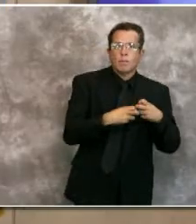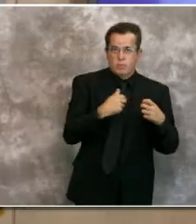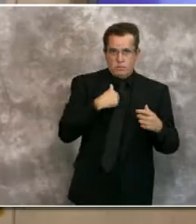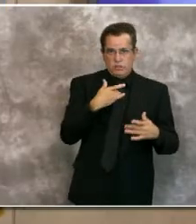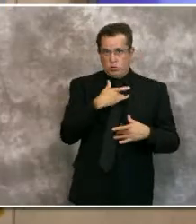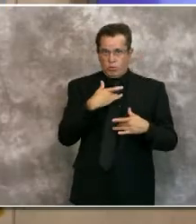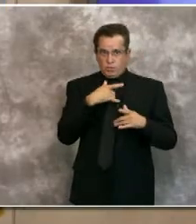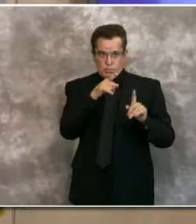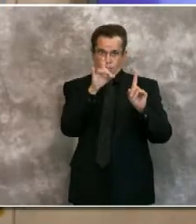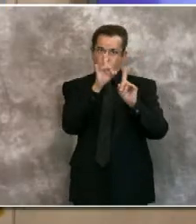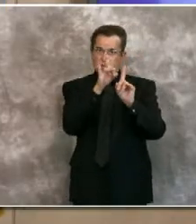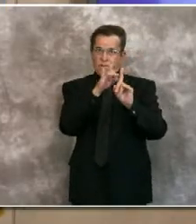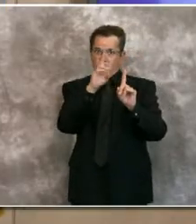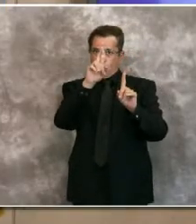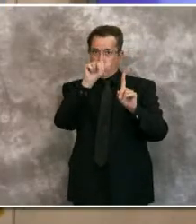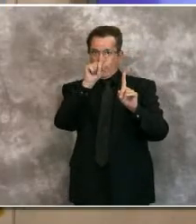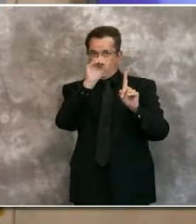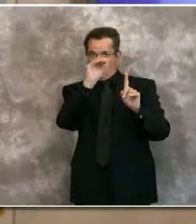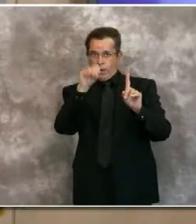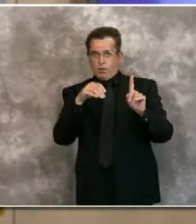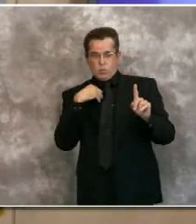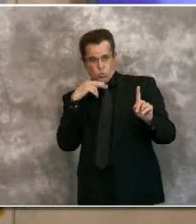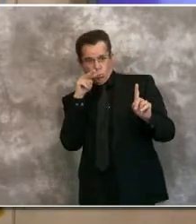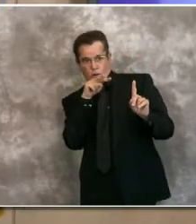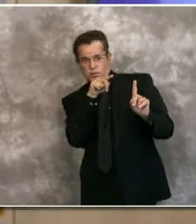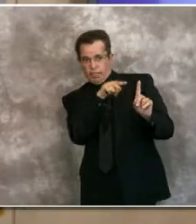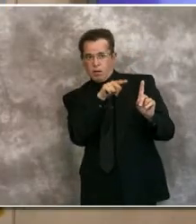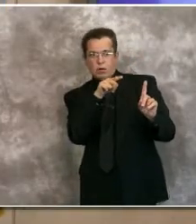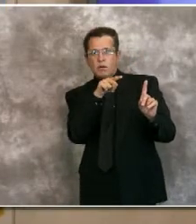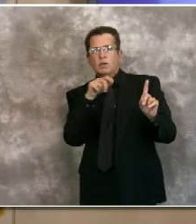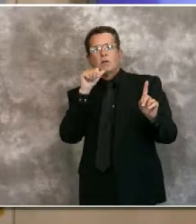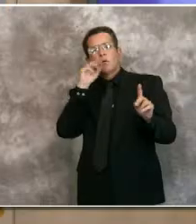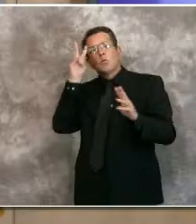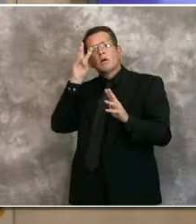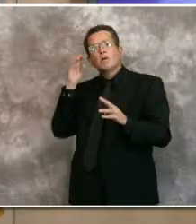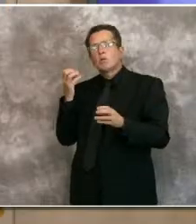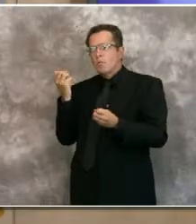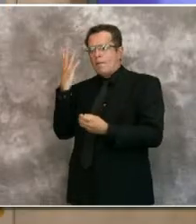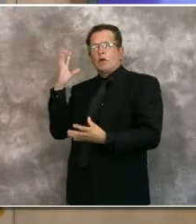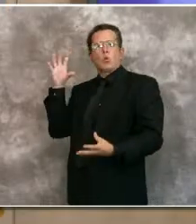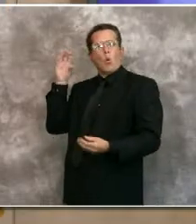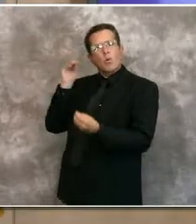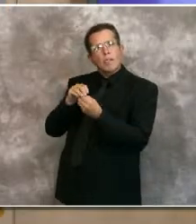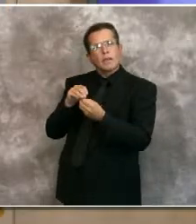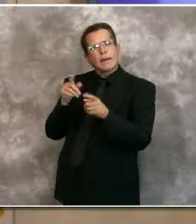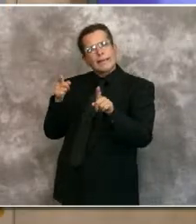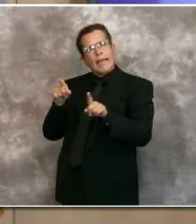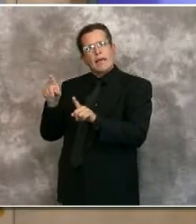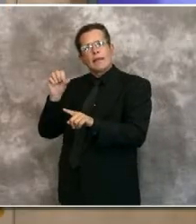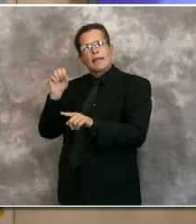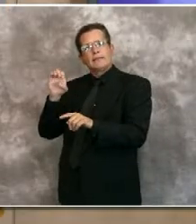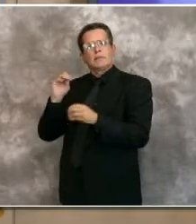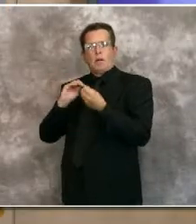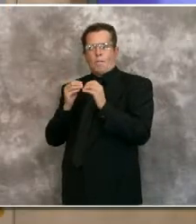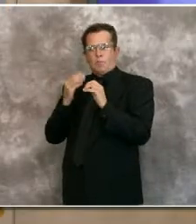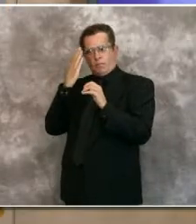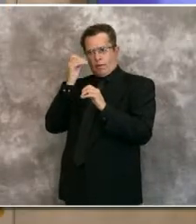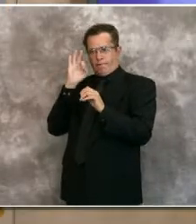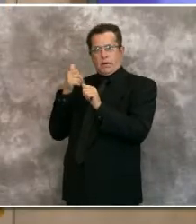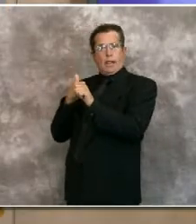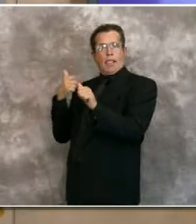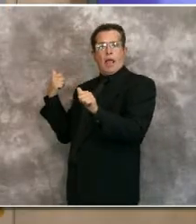the positivity rate right now and not so much about the total case numbers because that might be associated with glitches and